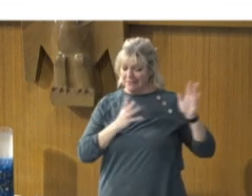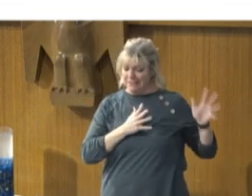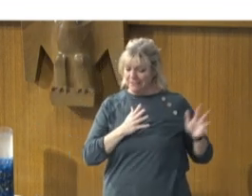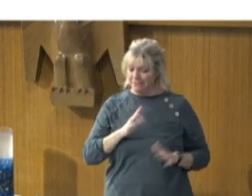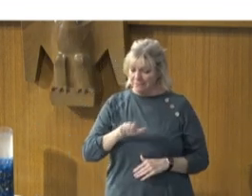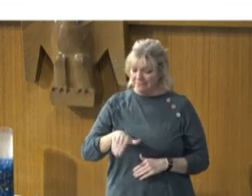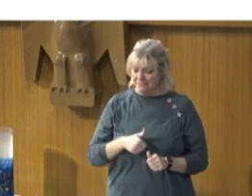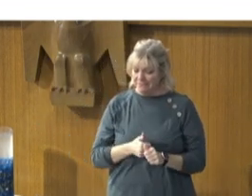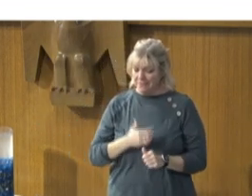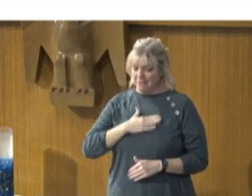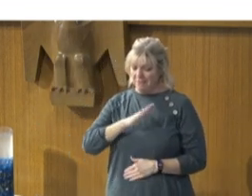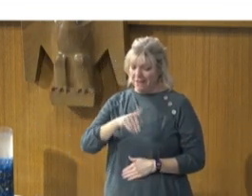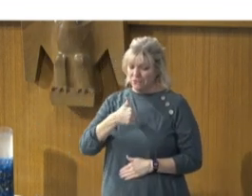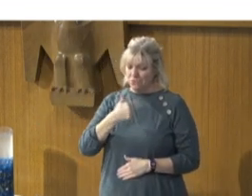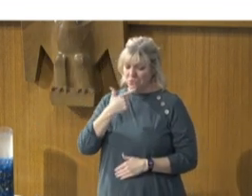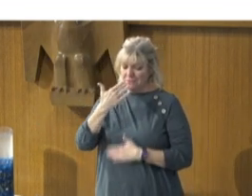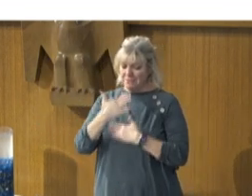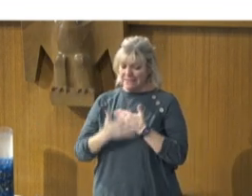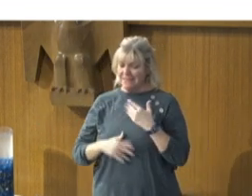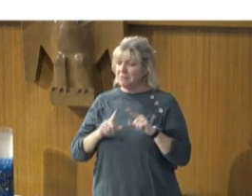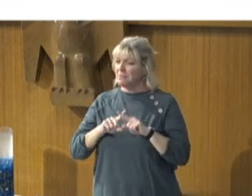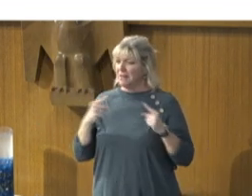soul is bleeding and the pain won't